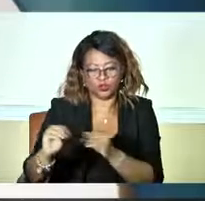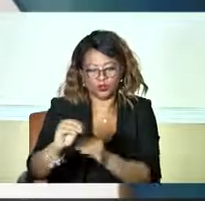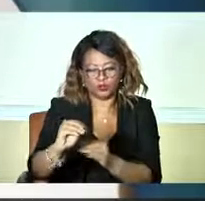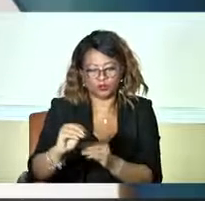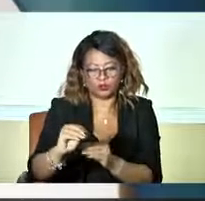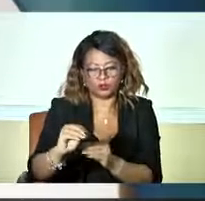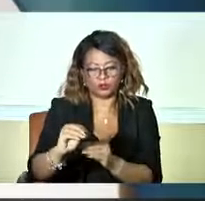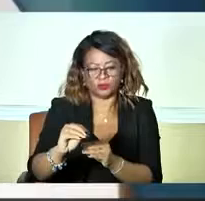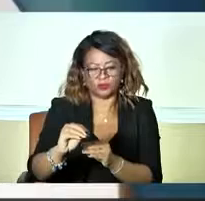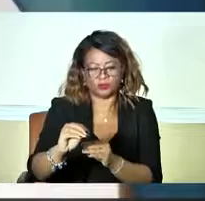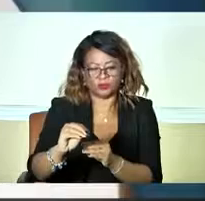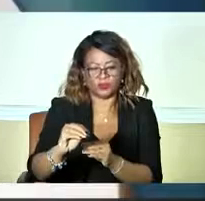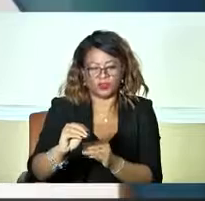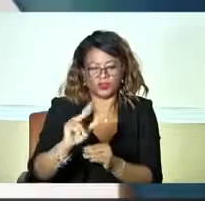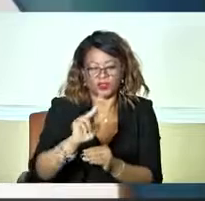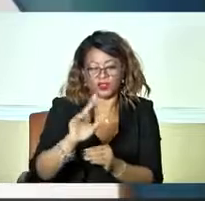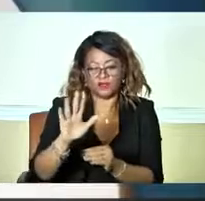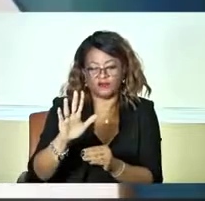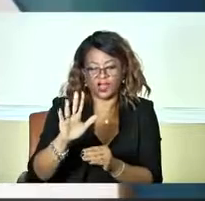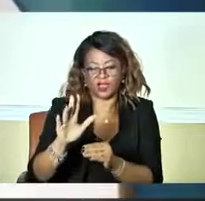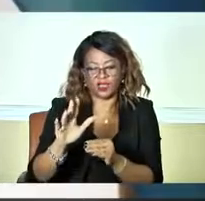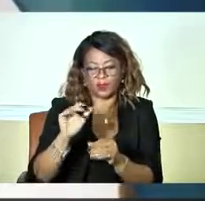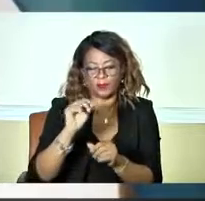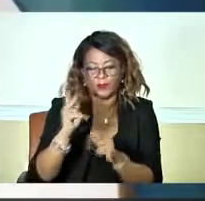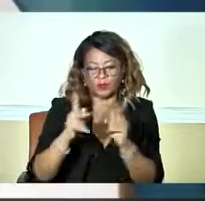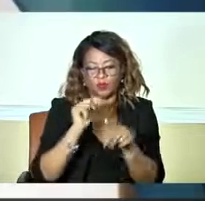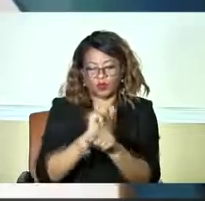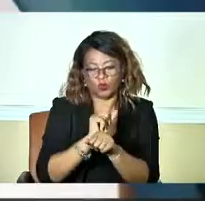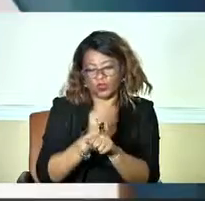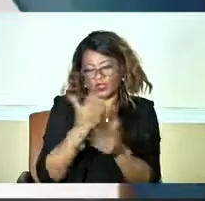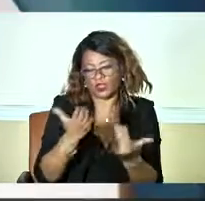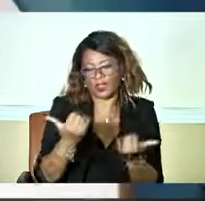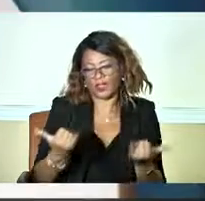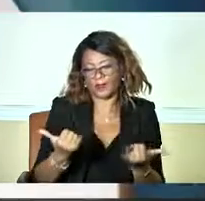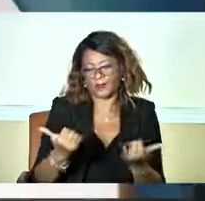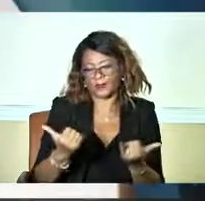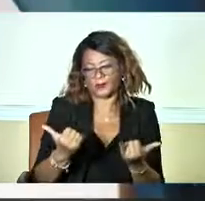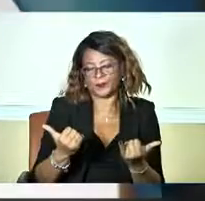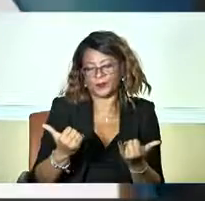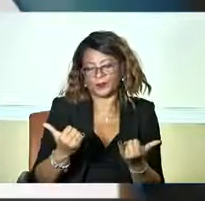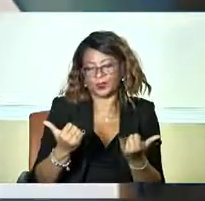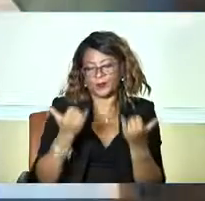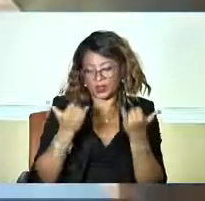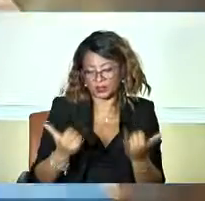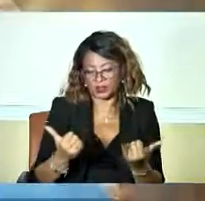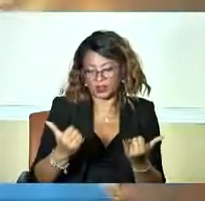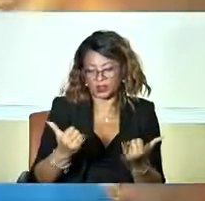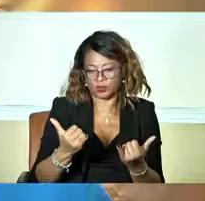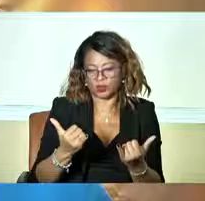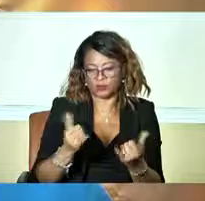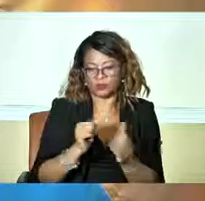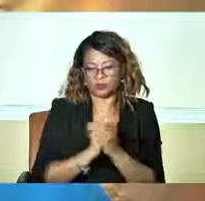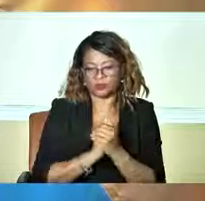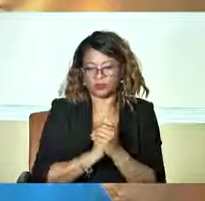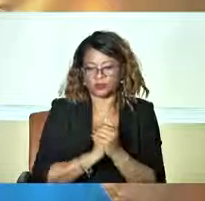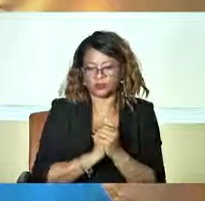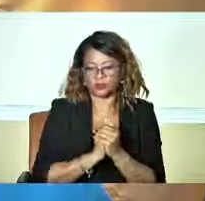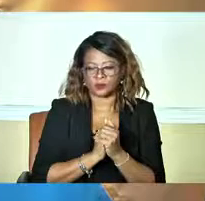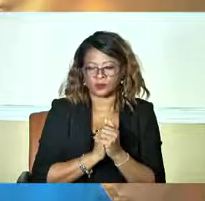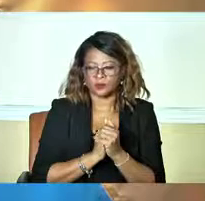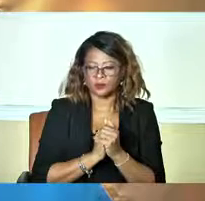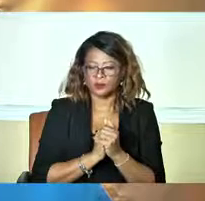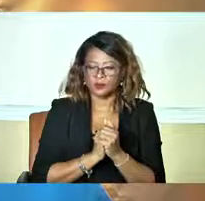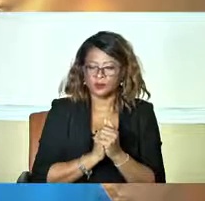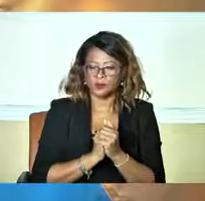present, there are about 35 employees who are presently there. So thank you. Mr. Jones, that was a